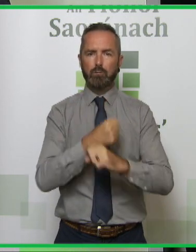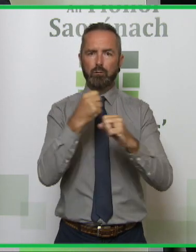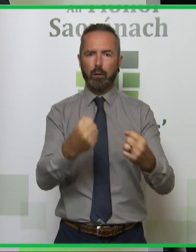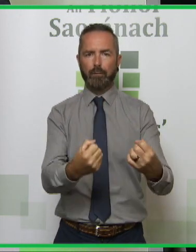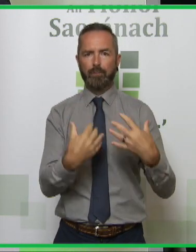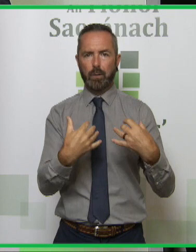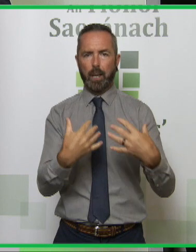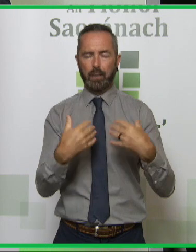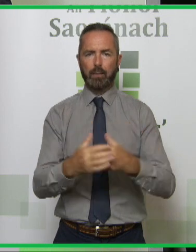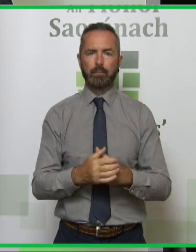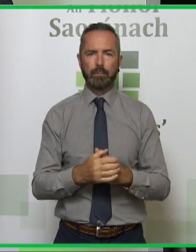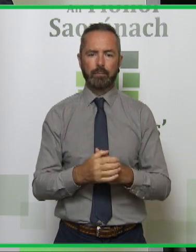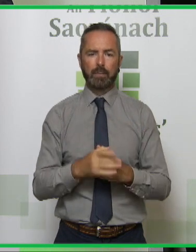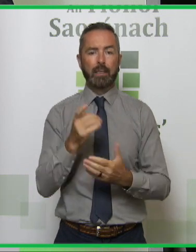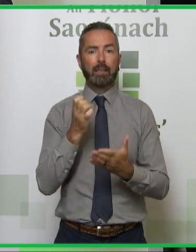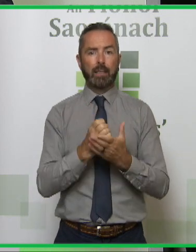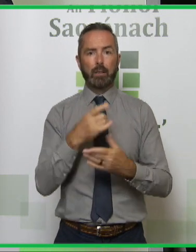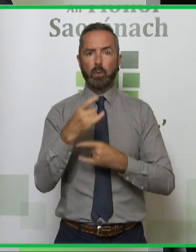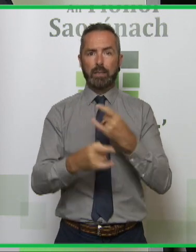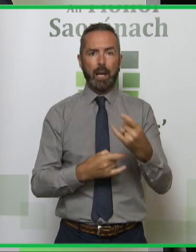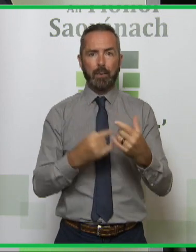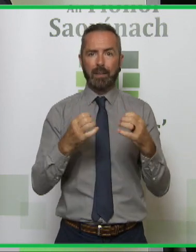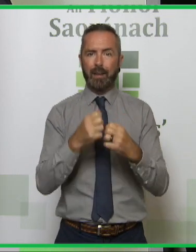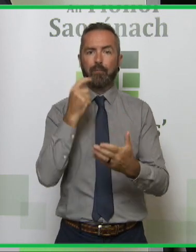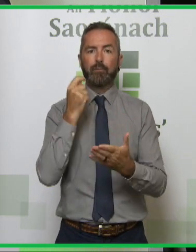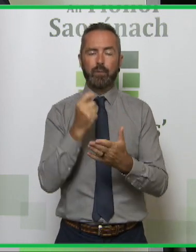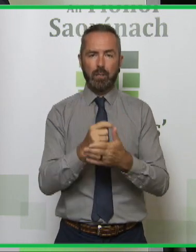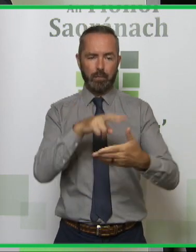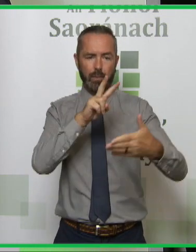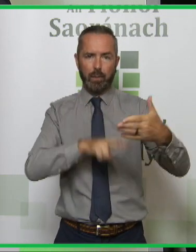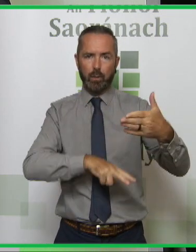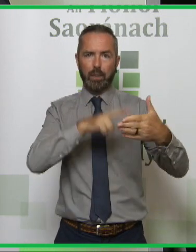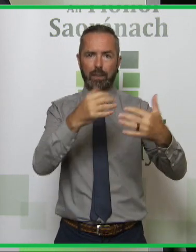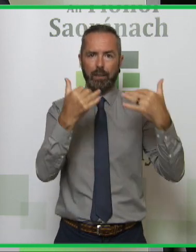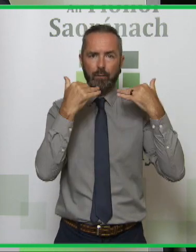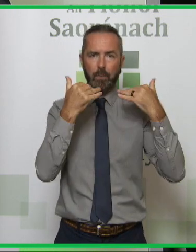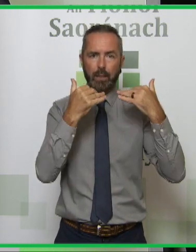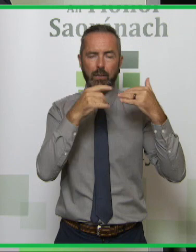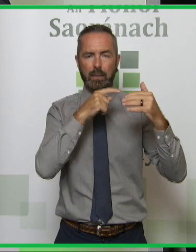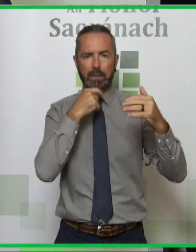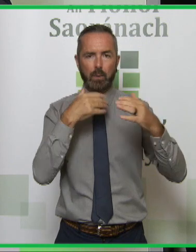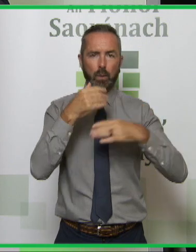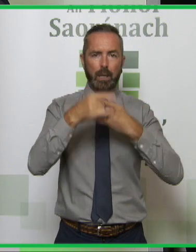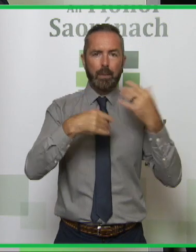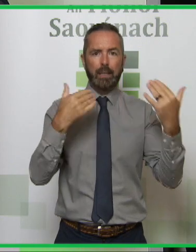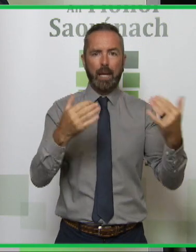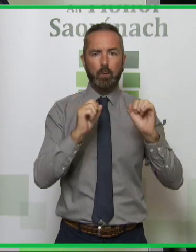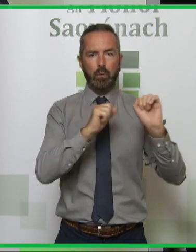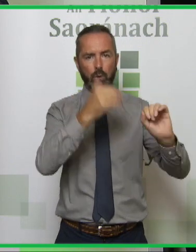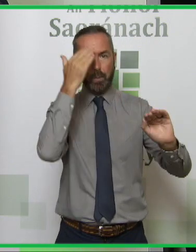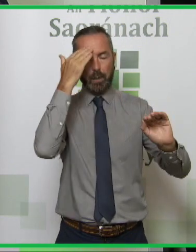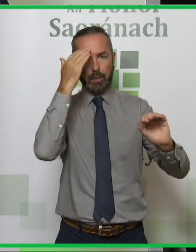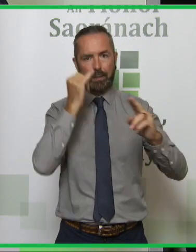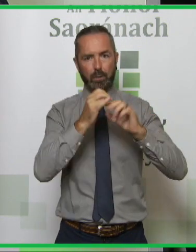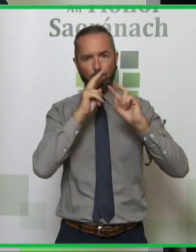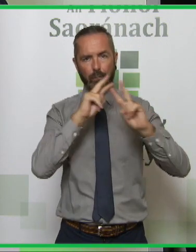everybody has come to this debate. Every time we look at the metric that says, you know, where are you now in your mind? Have you made your view? And it's a very